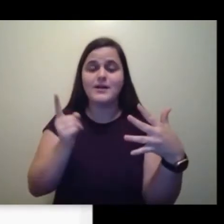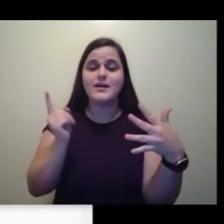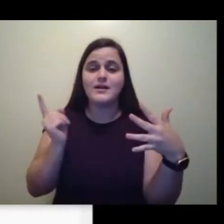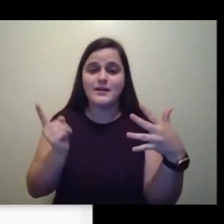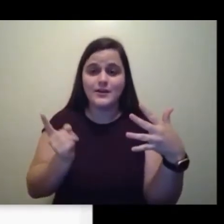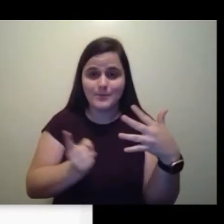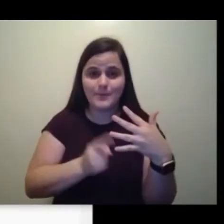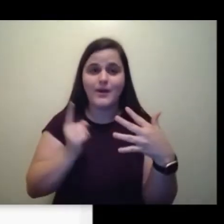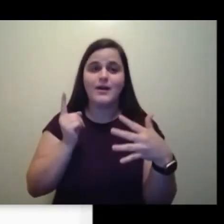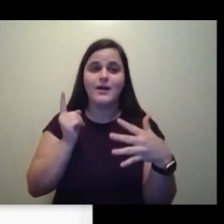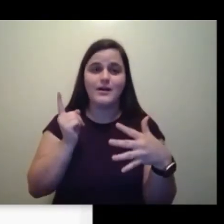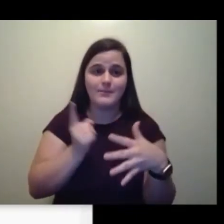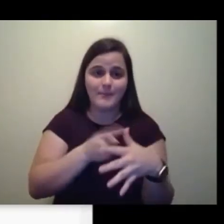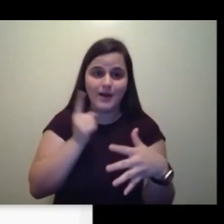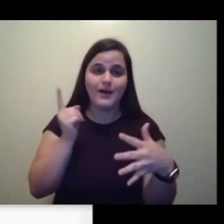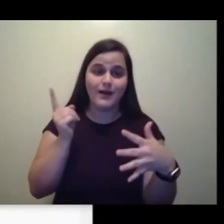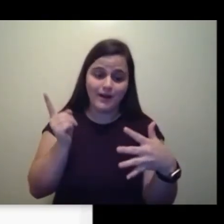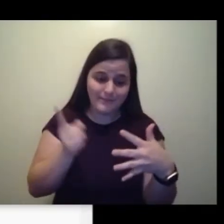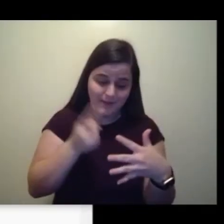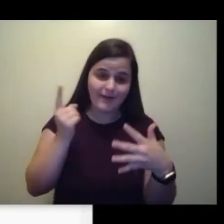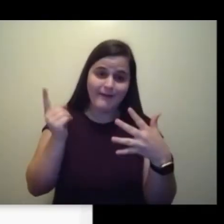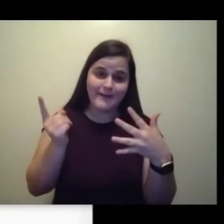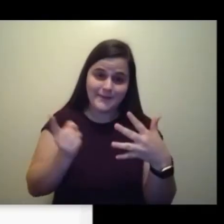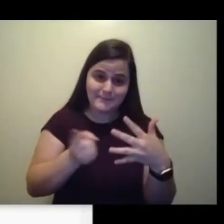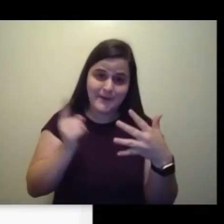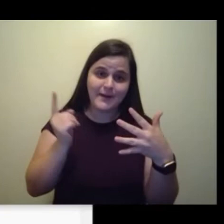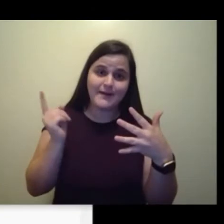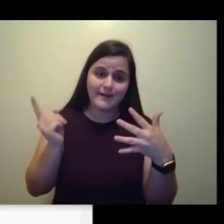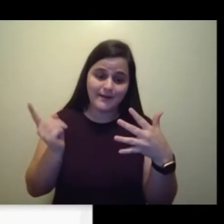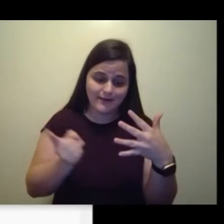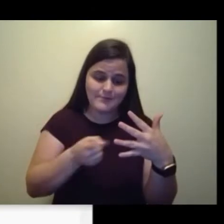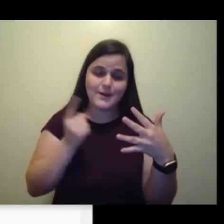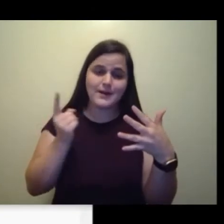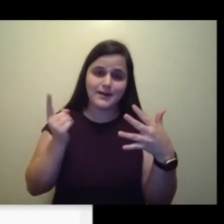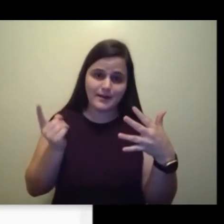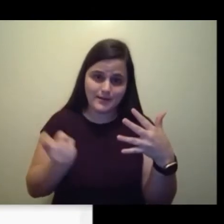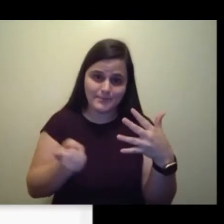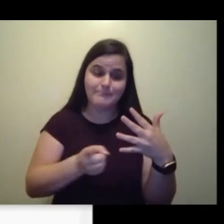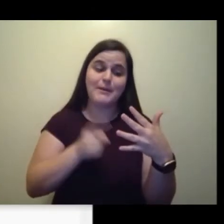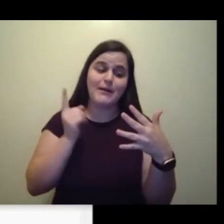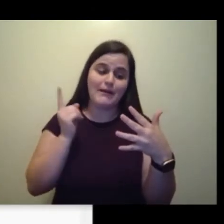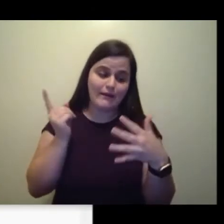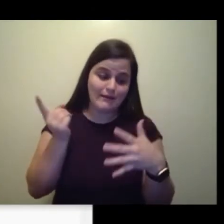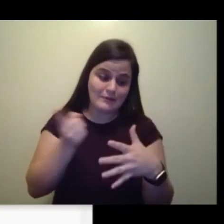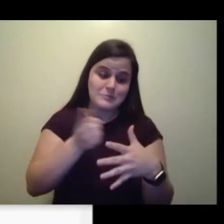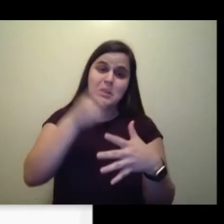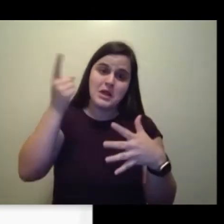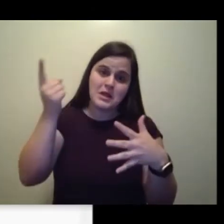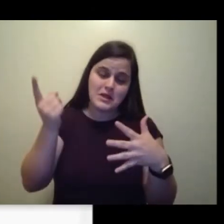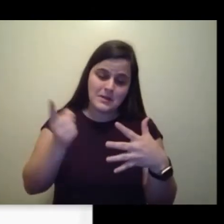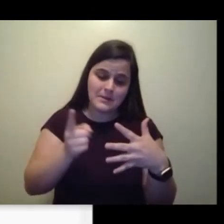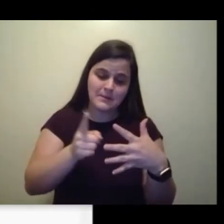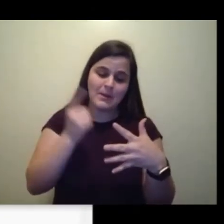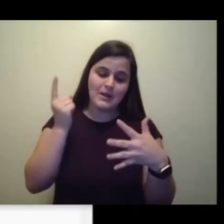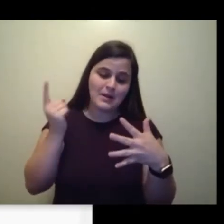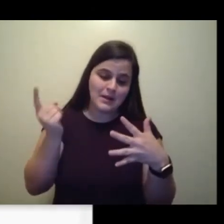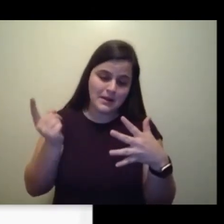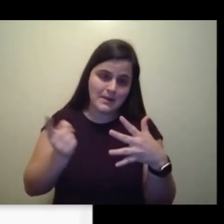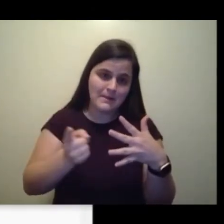glutamic acid, glutamine, glycine, histidine, isoleucine, leucine, lysine,